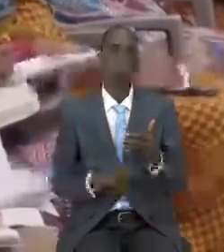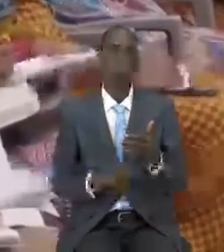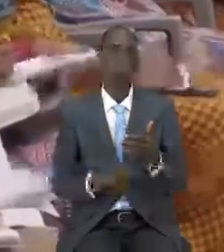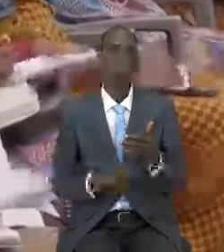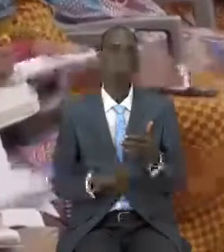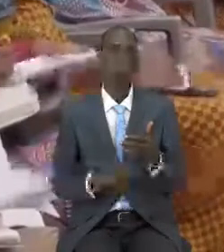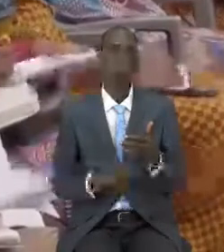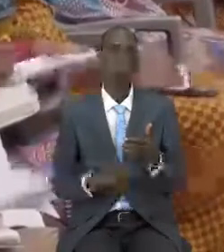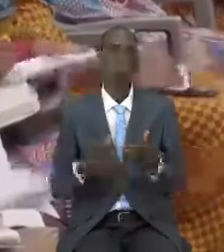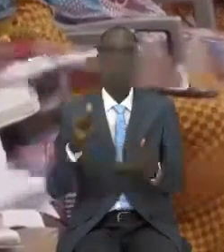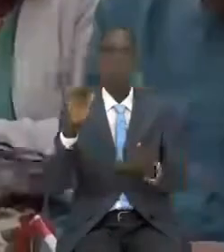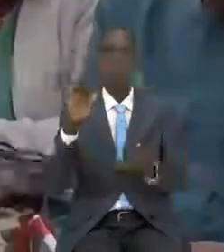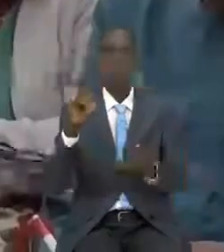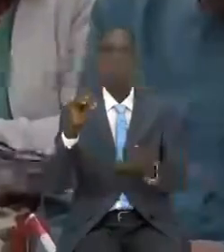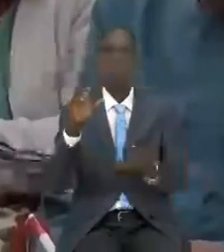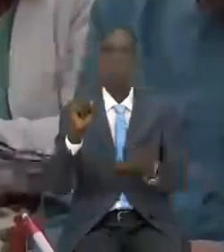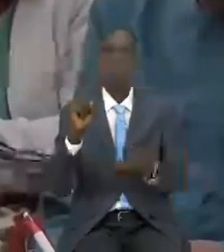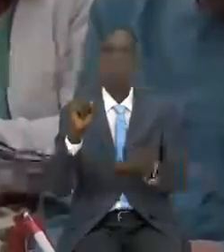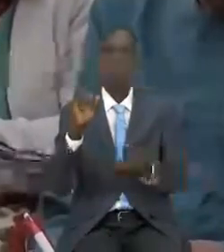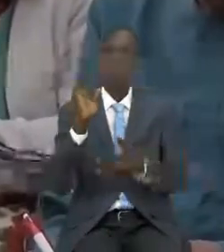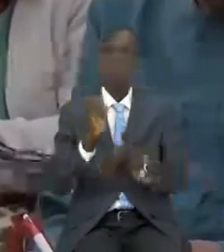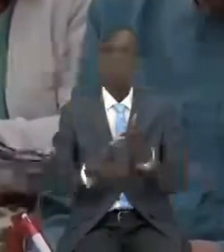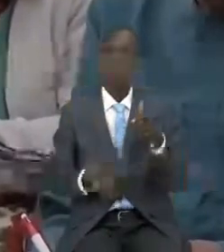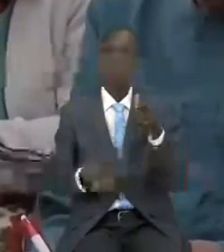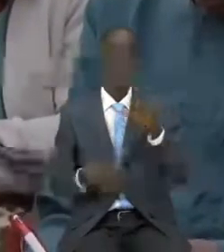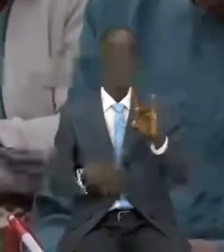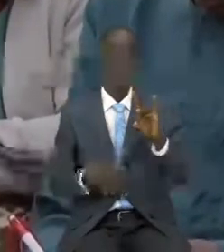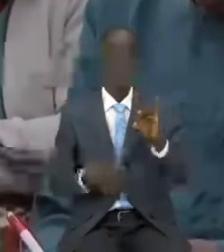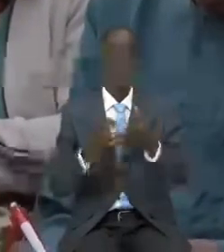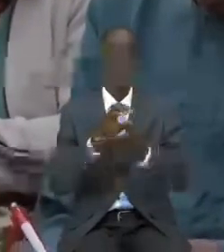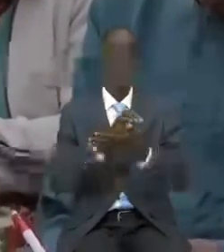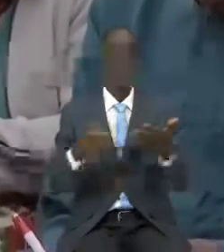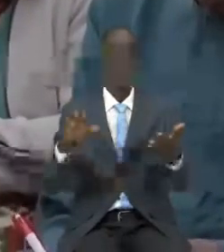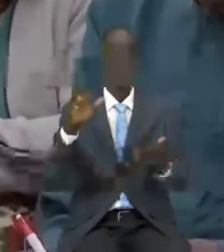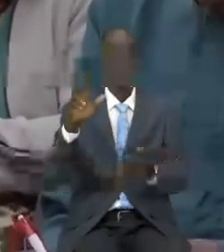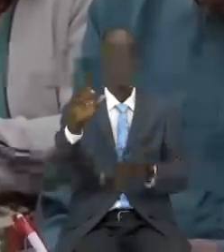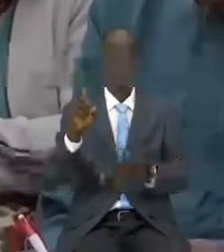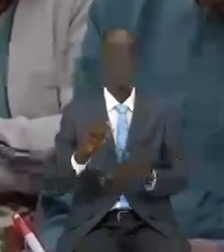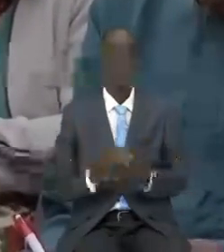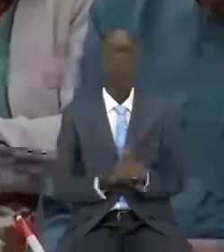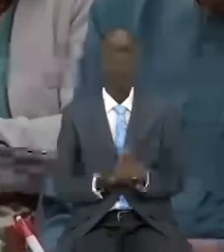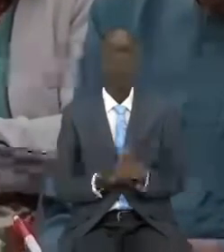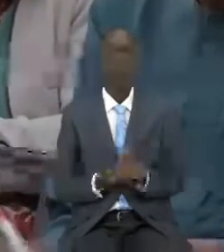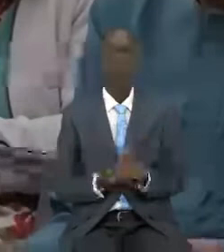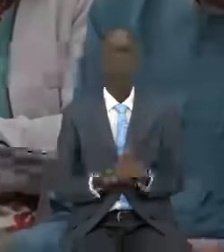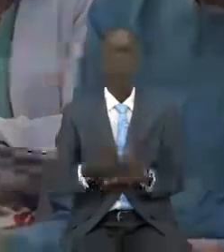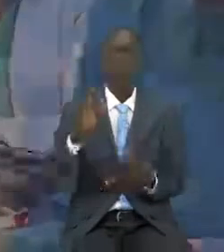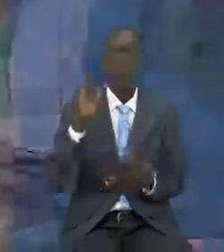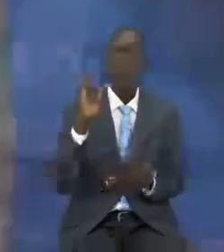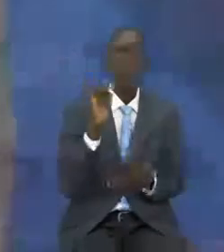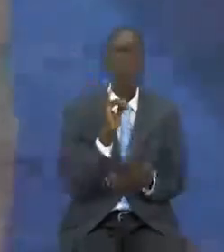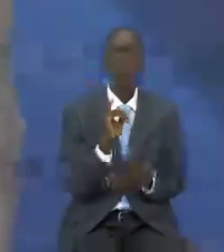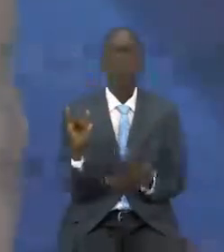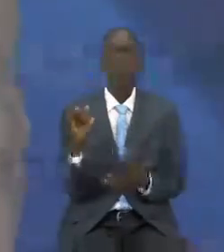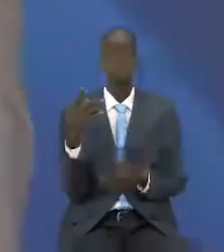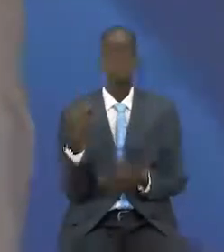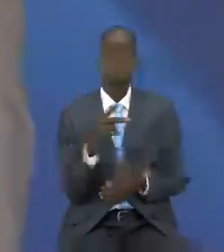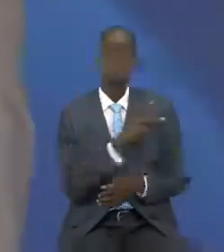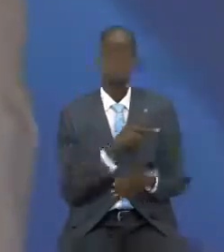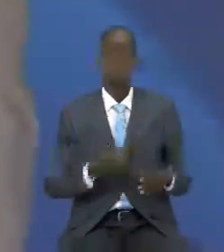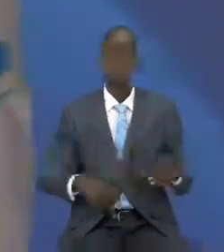last verse. Acts 28, verse 31. Preaching the kingdom of